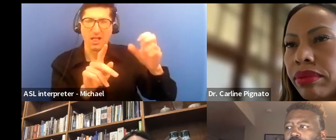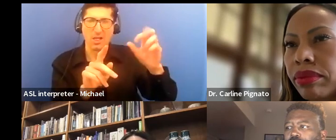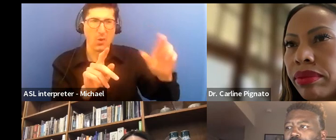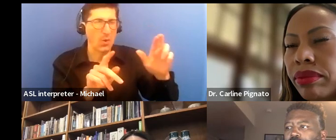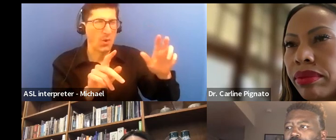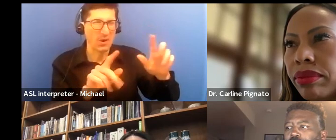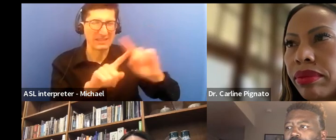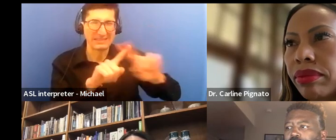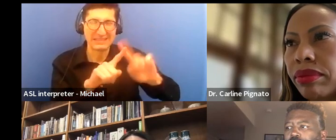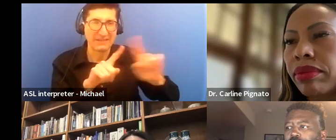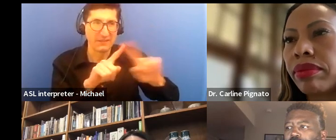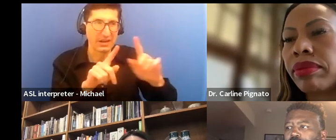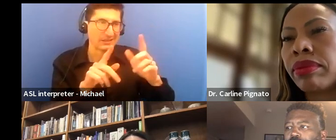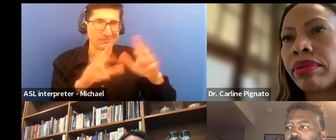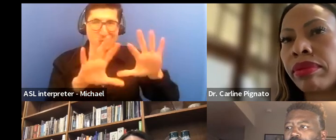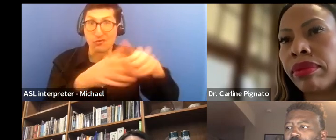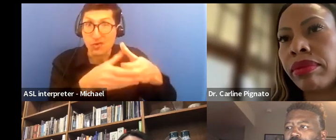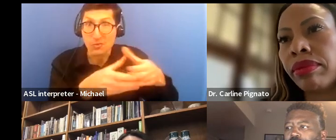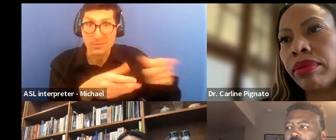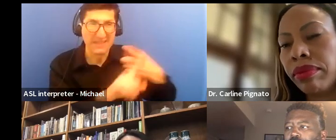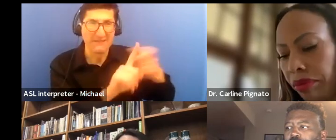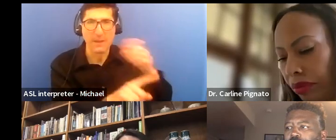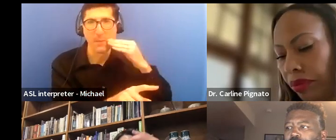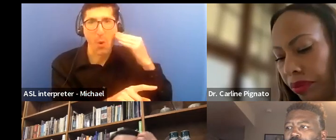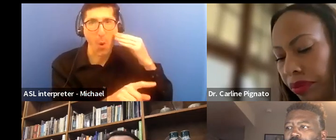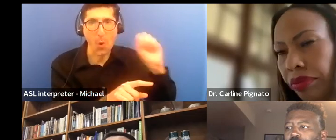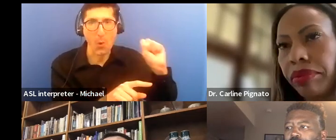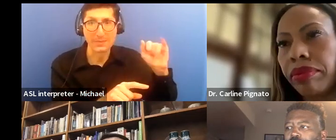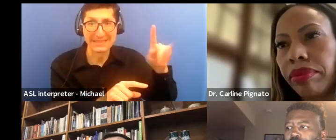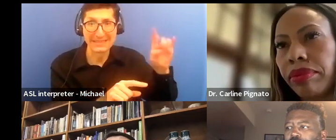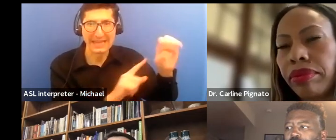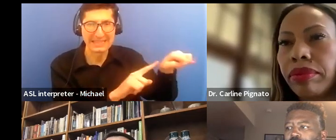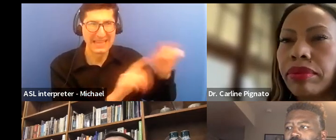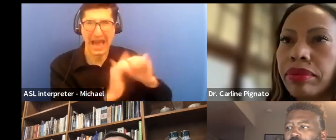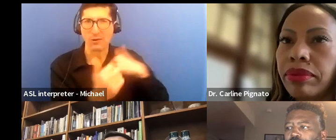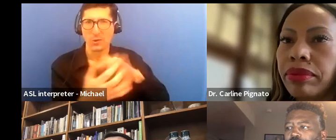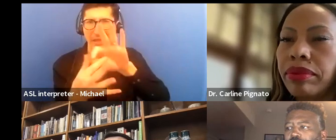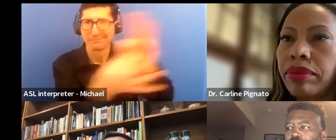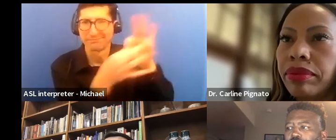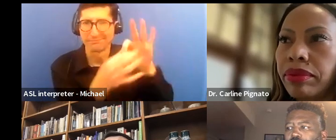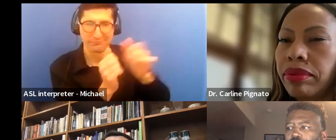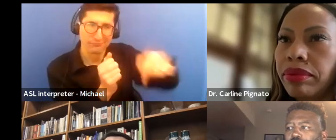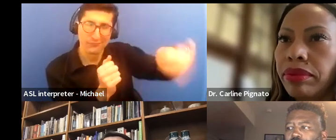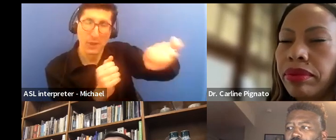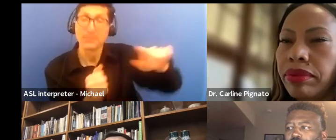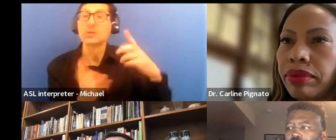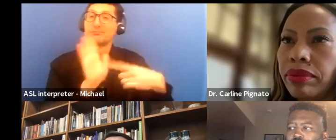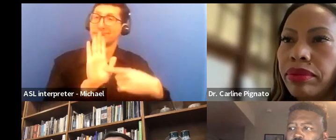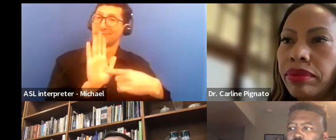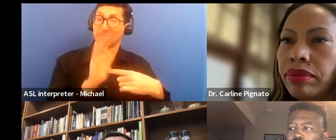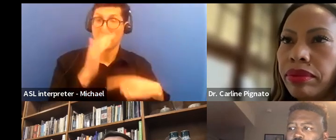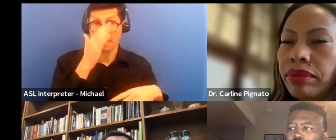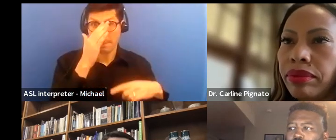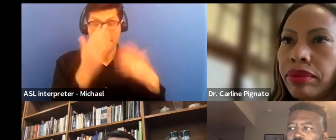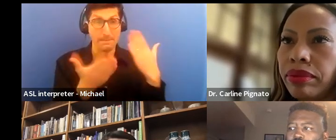site? Roxy, it may be that if you're interested in, let's say, we know that we're interested